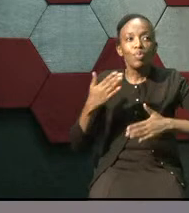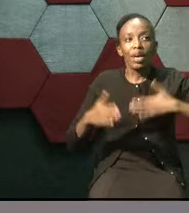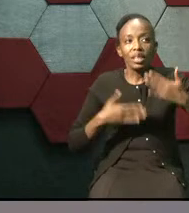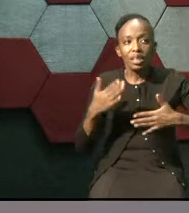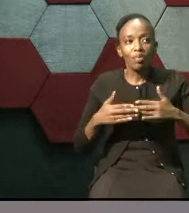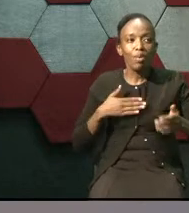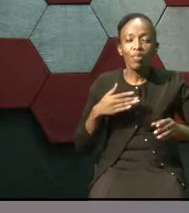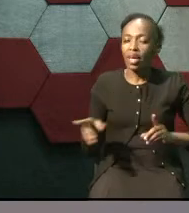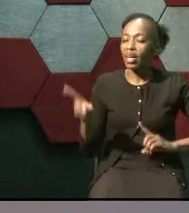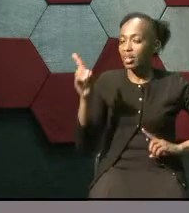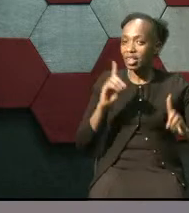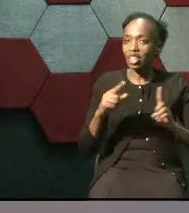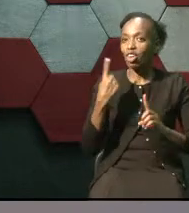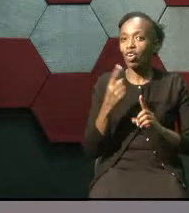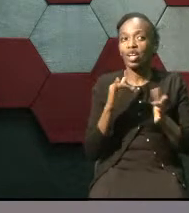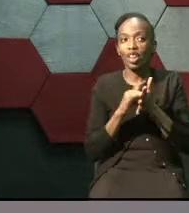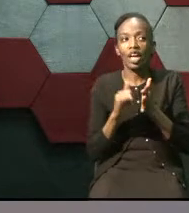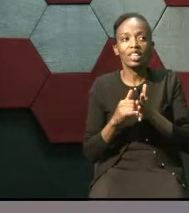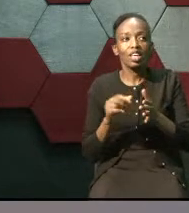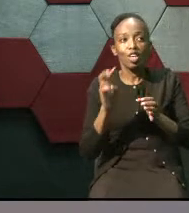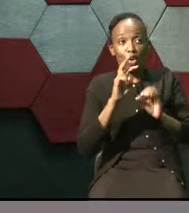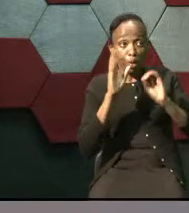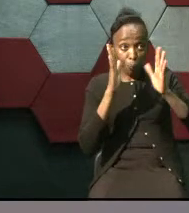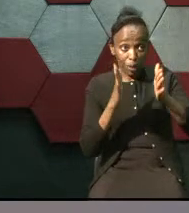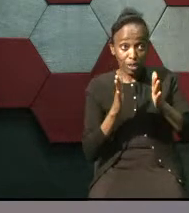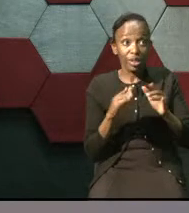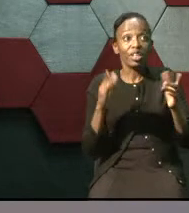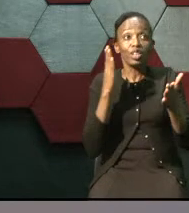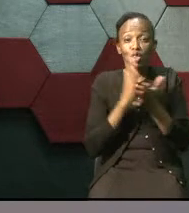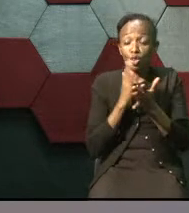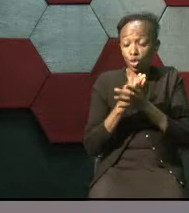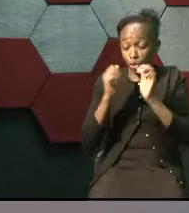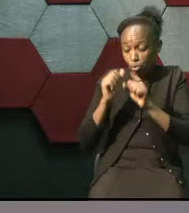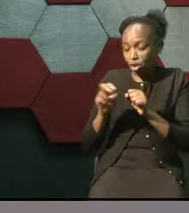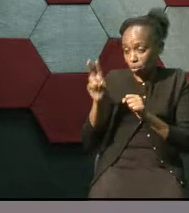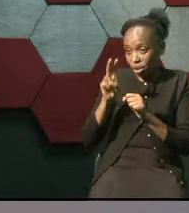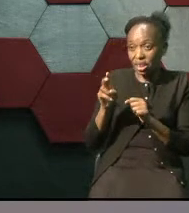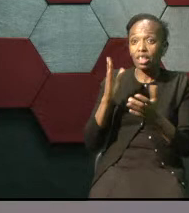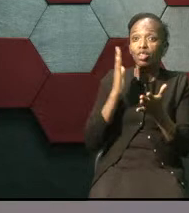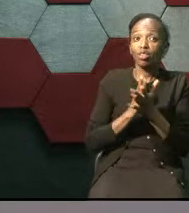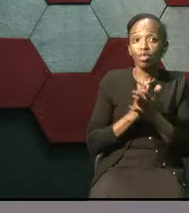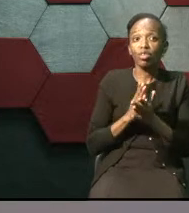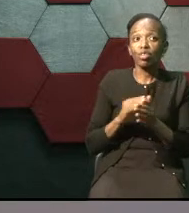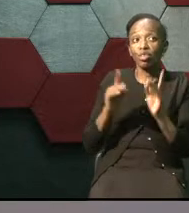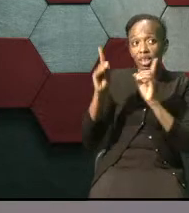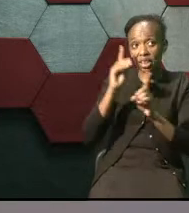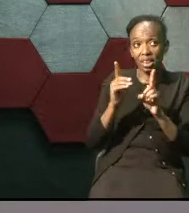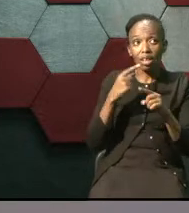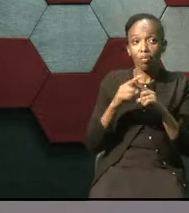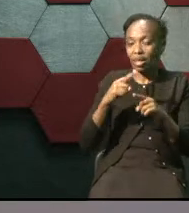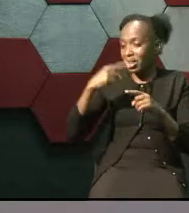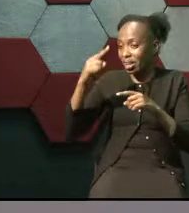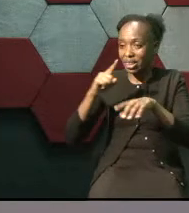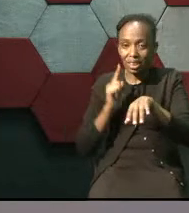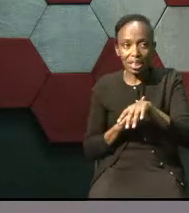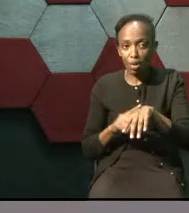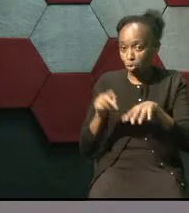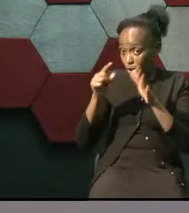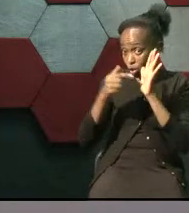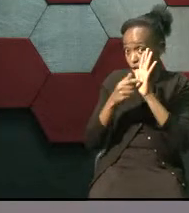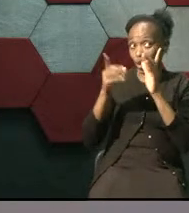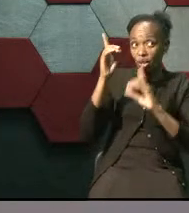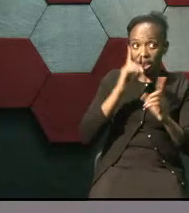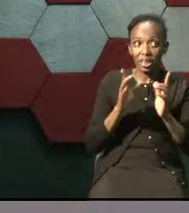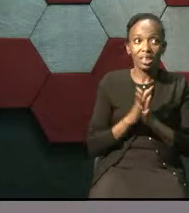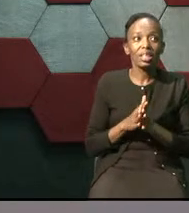I was dancing, only that nobody She could was, see me. just off camera. You guys couldn't see. I wish you could have twisted, but next time we'll catch her. Next time,